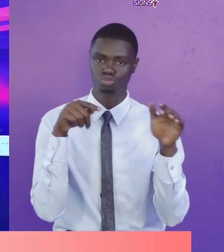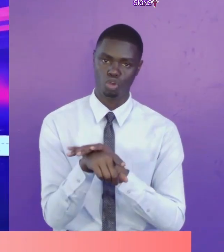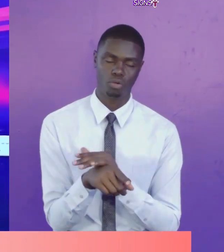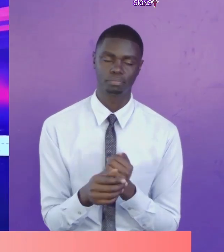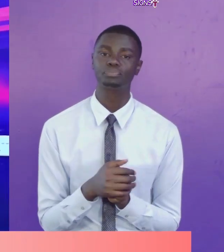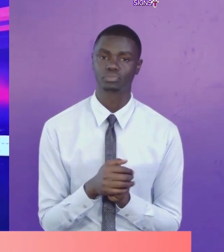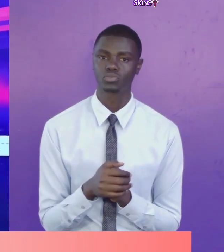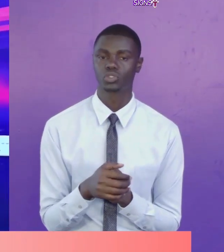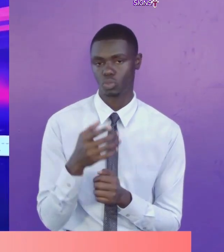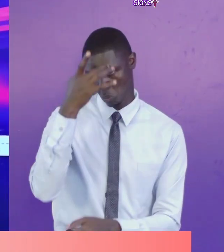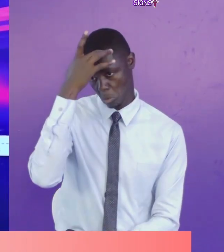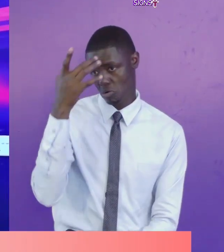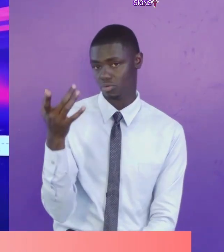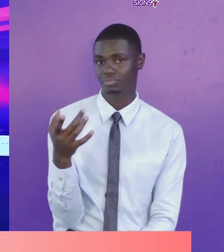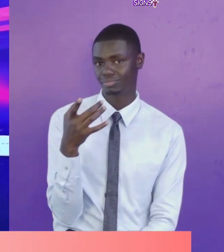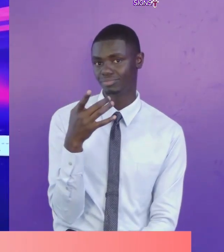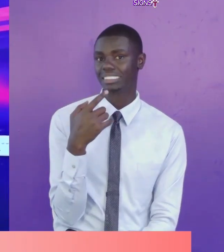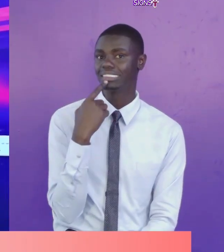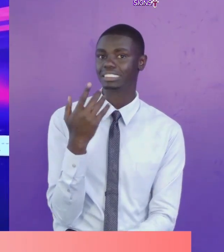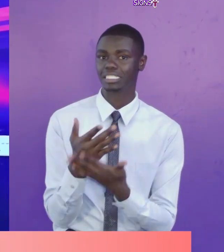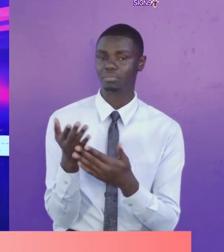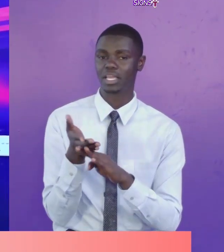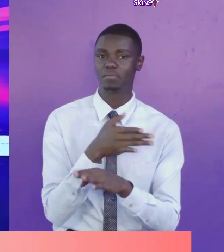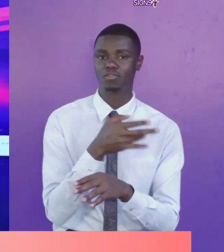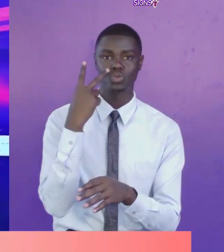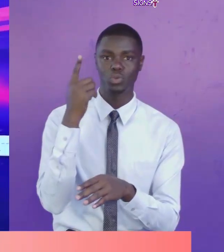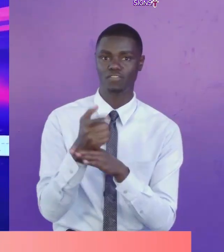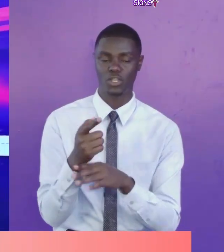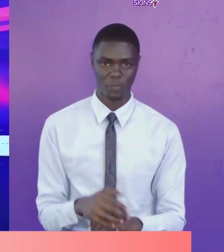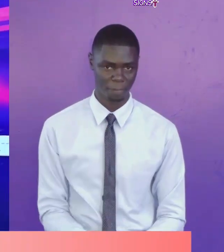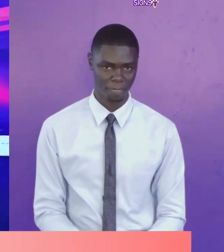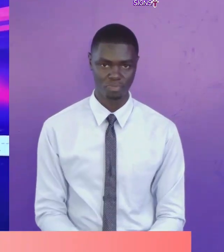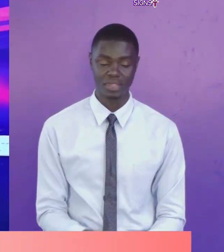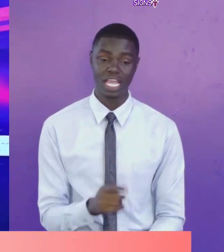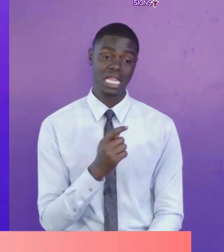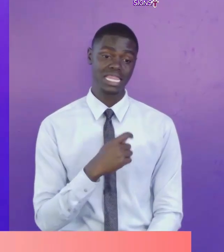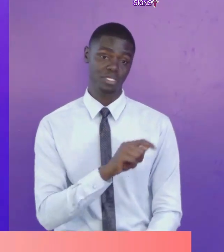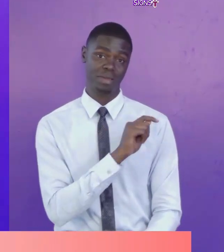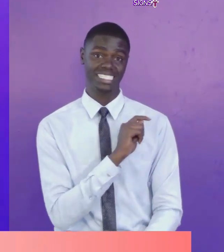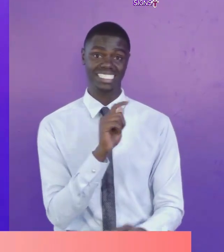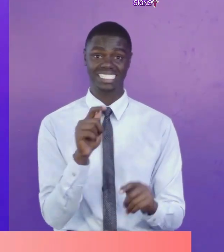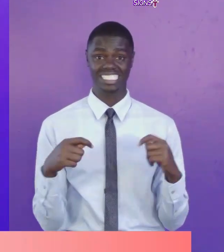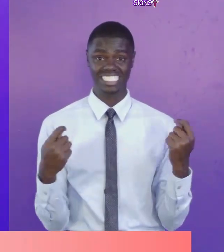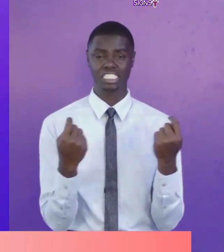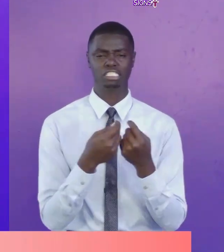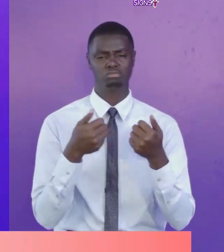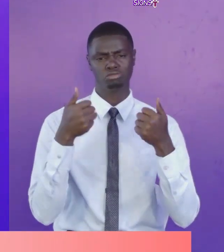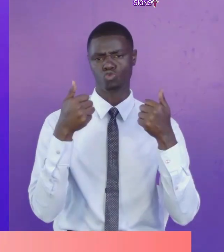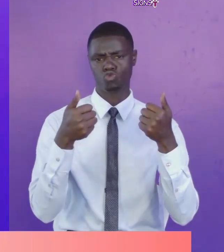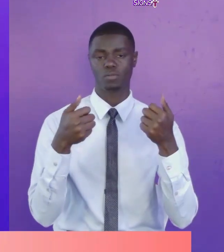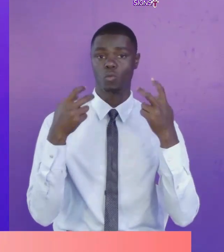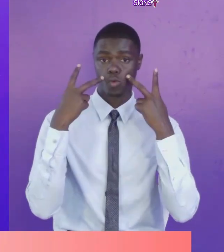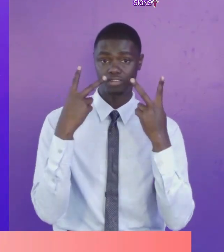So, Mololo, can you say something before we watch the highlights? And this Spanish team is so good. We've